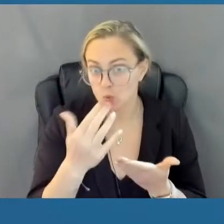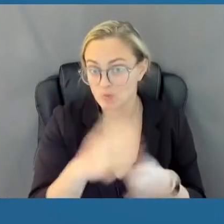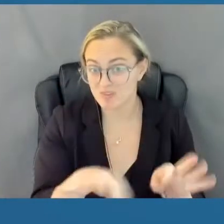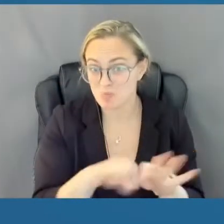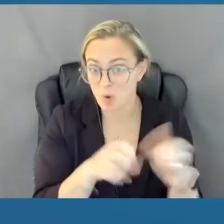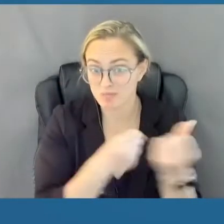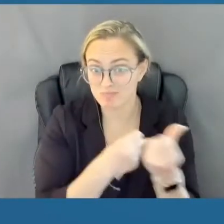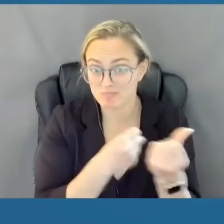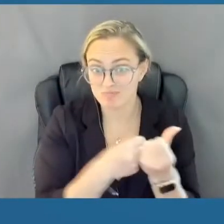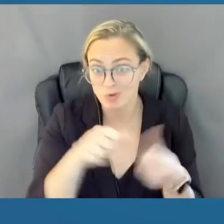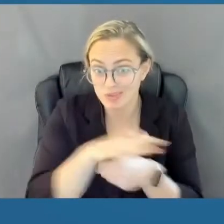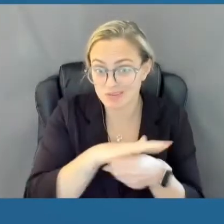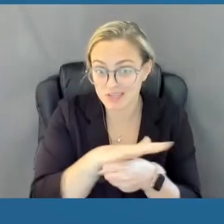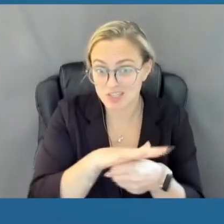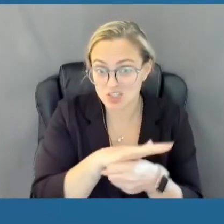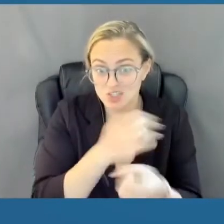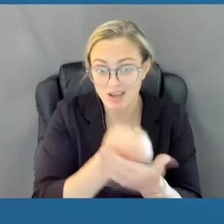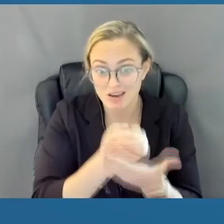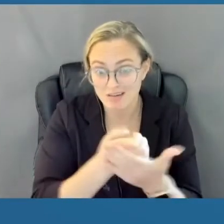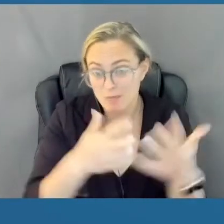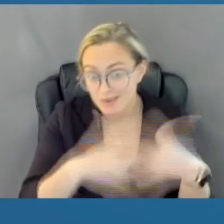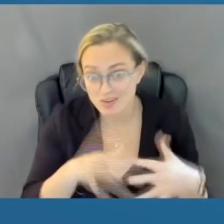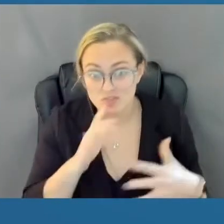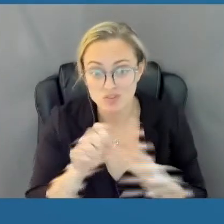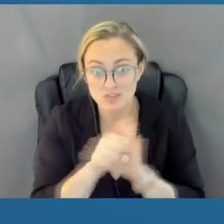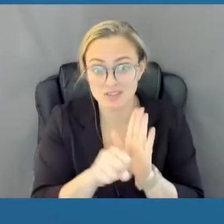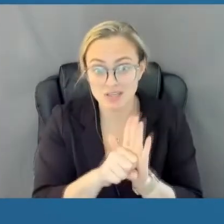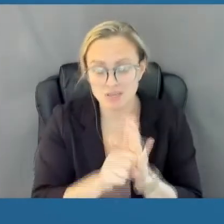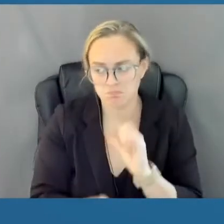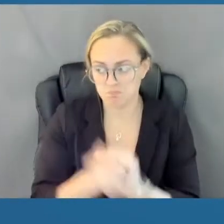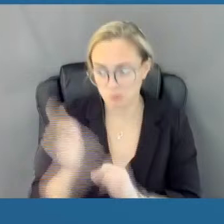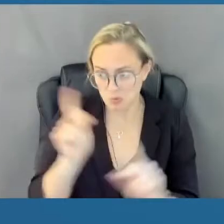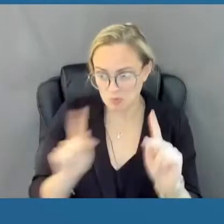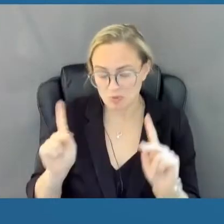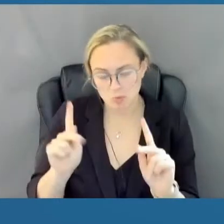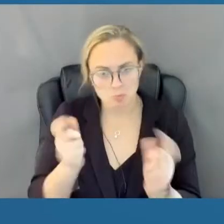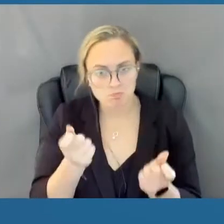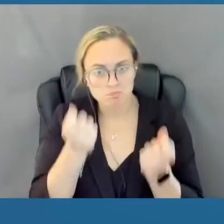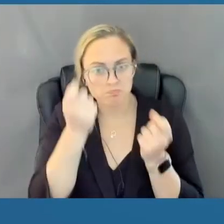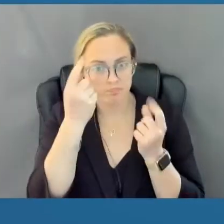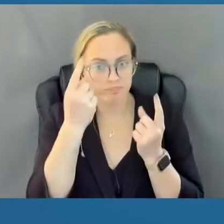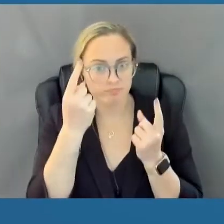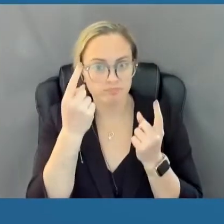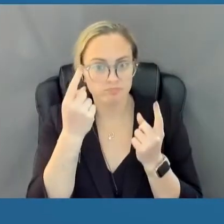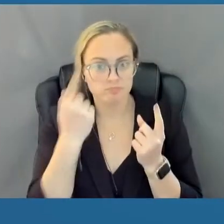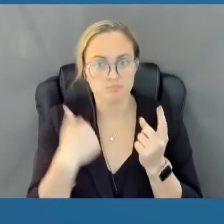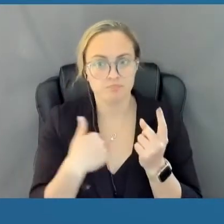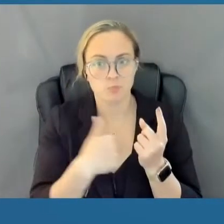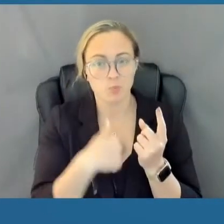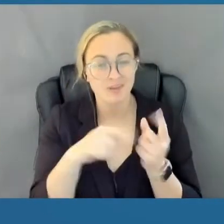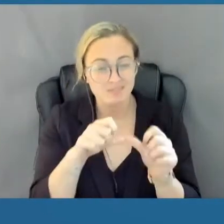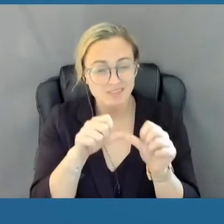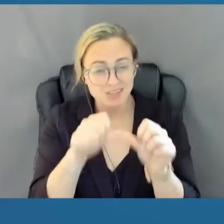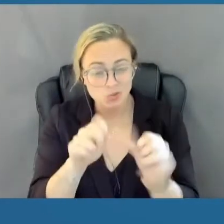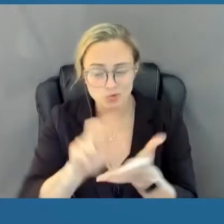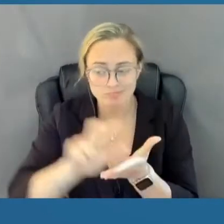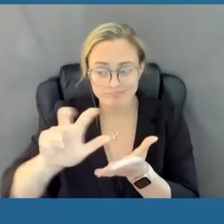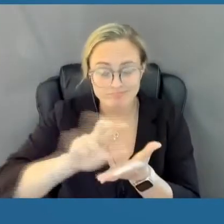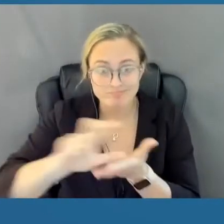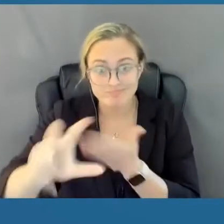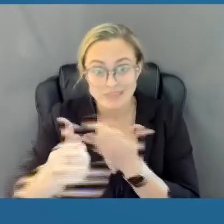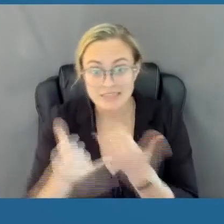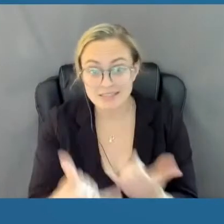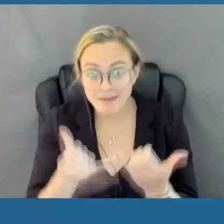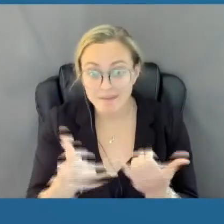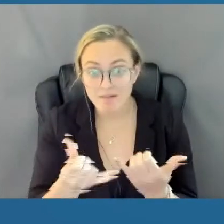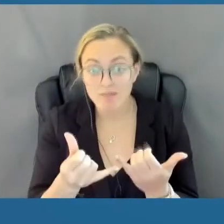is the economic engine for the state. I believe that most people understand that we have to continue investing now,